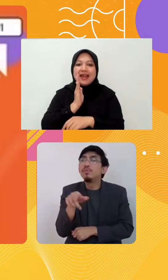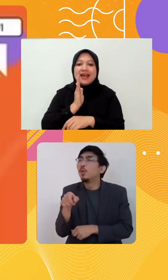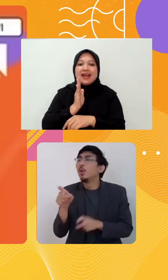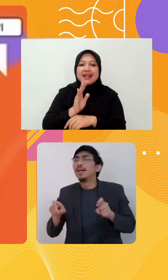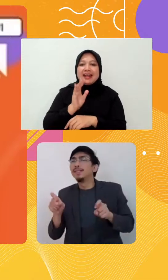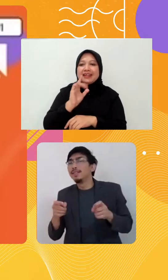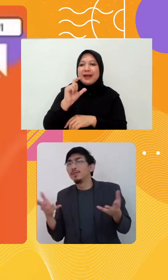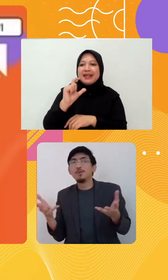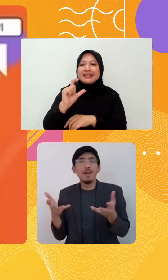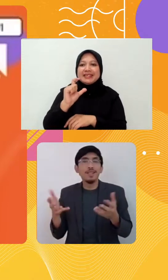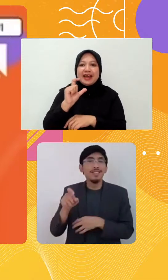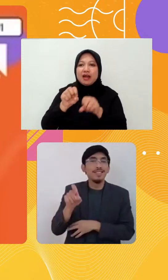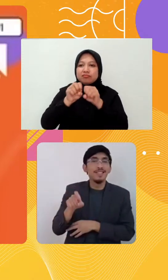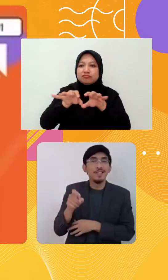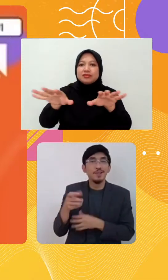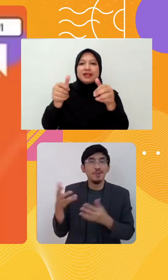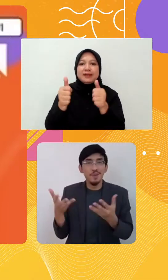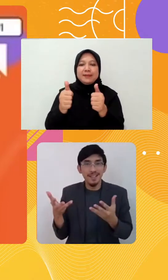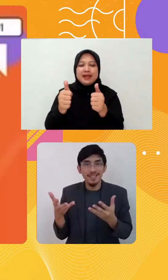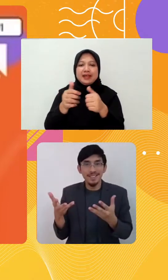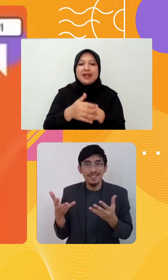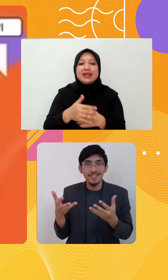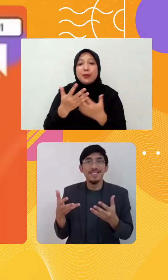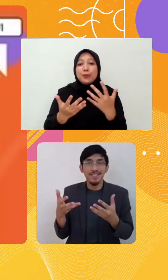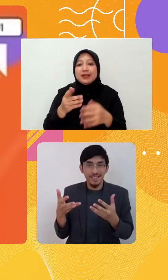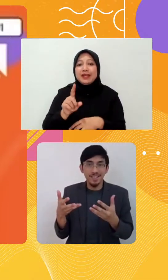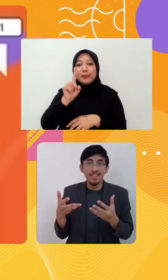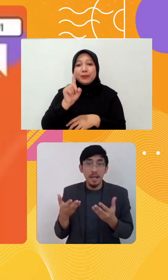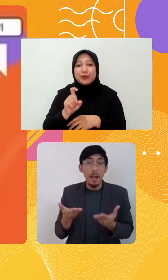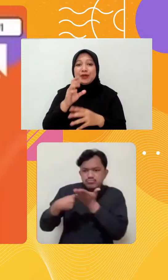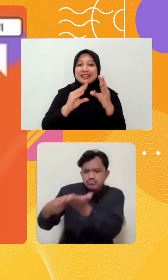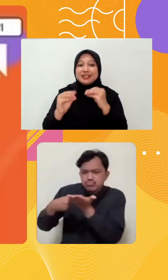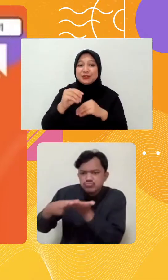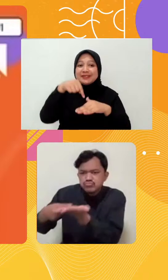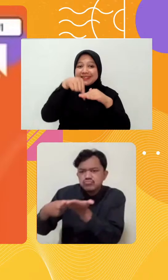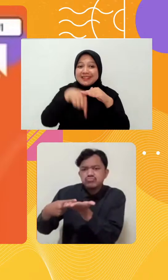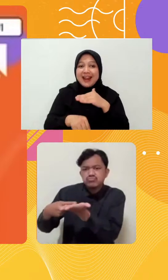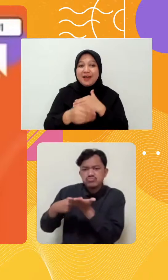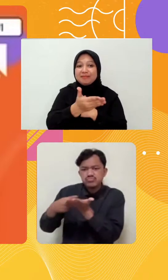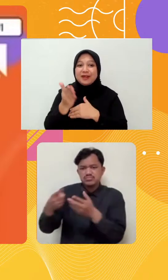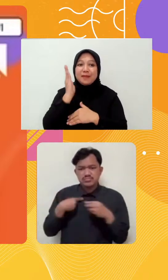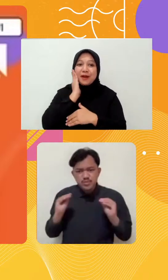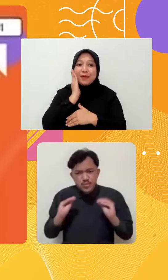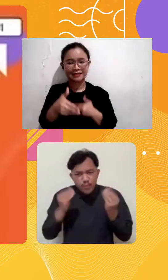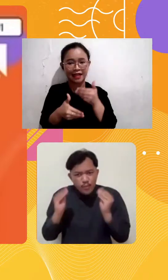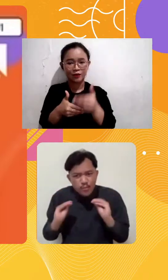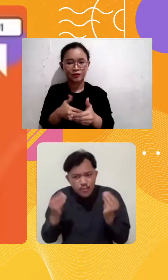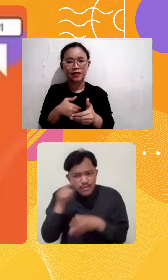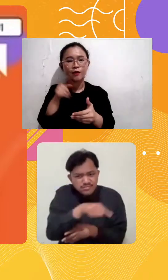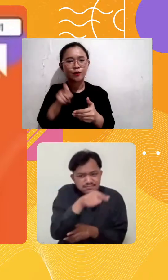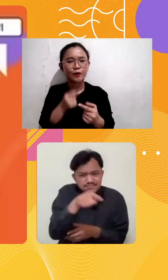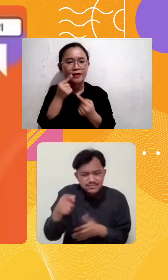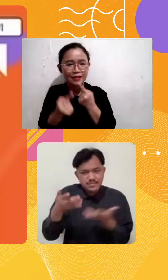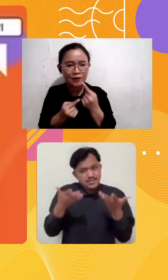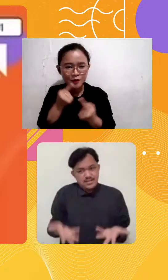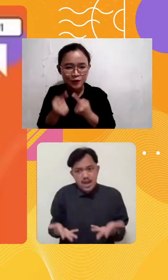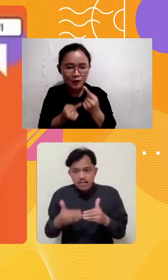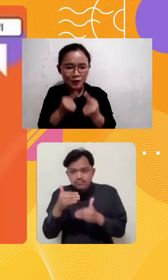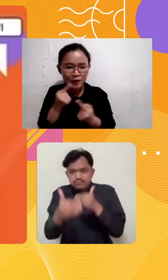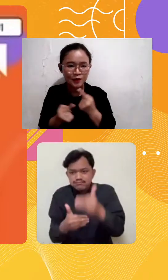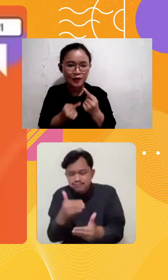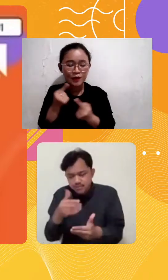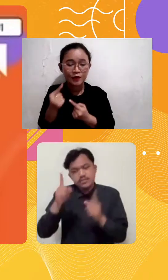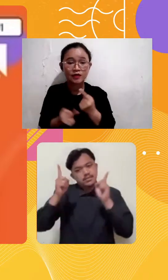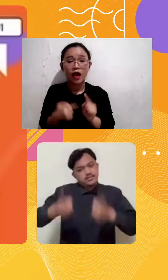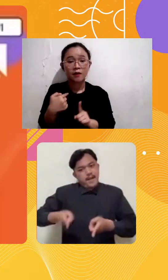need more discussion with young people right after this session. And I hope that you guys have more